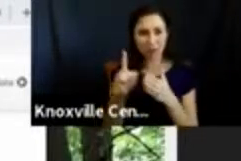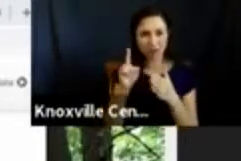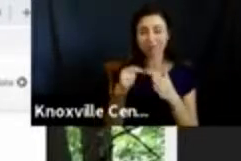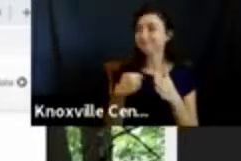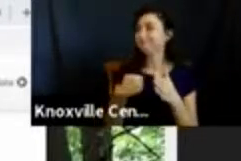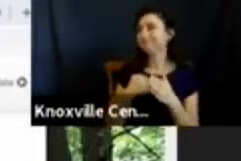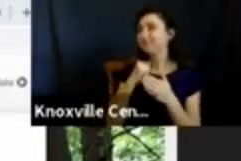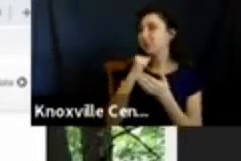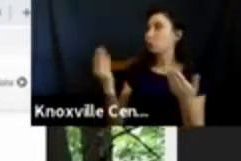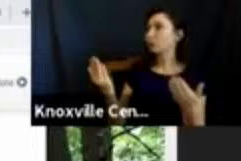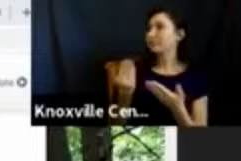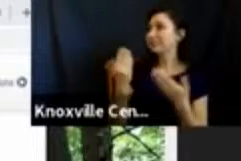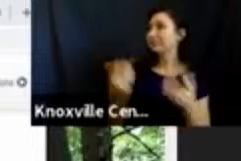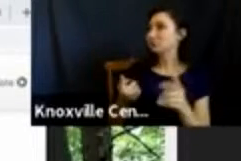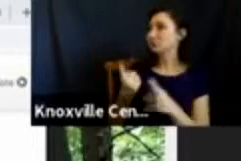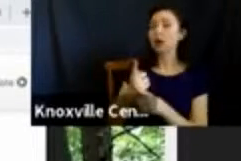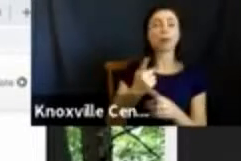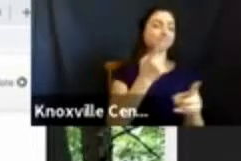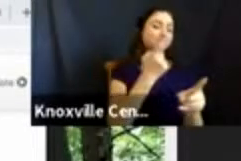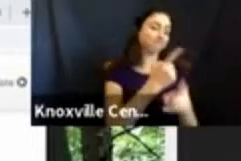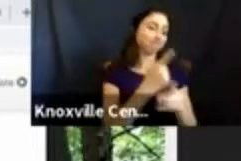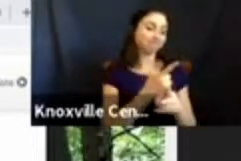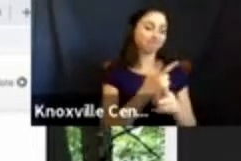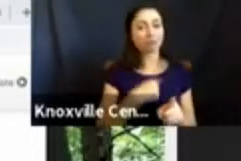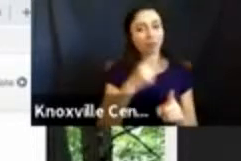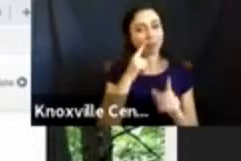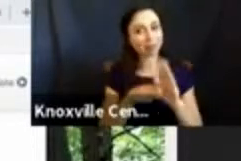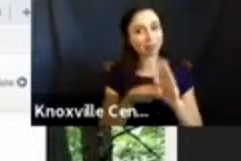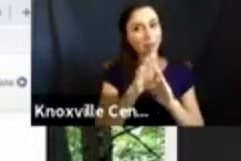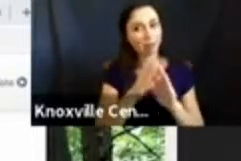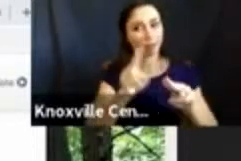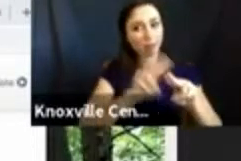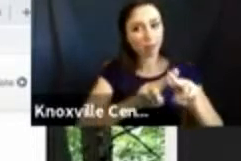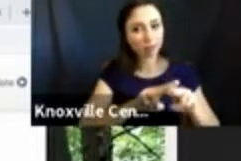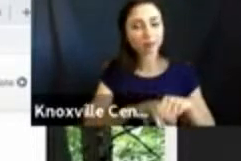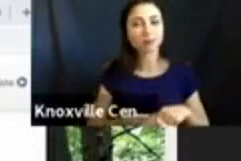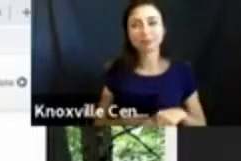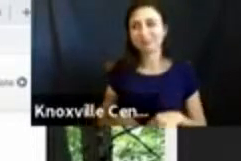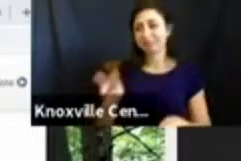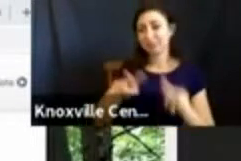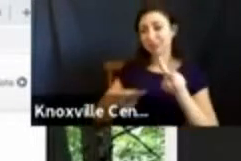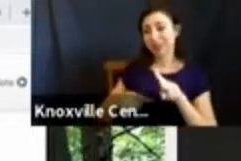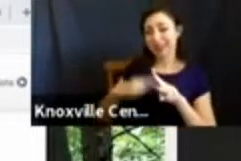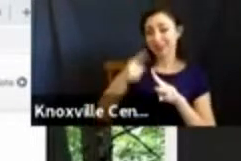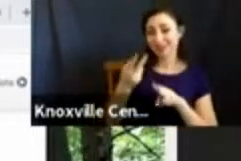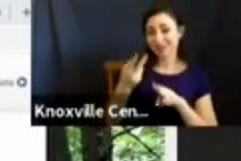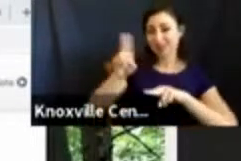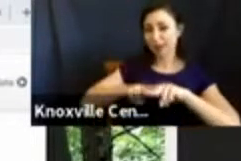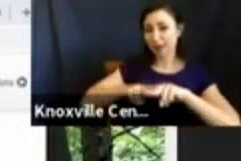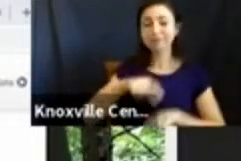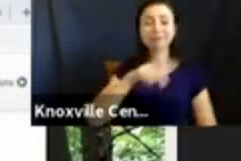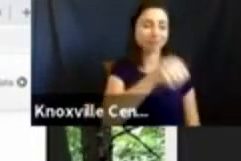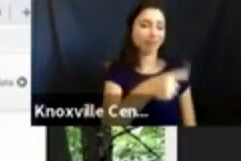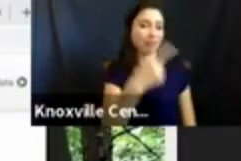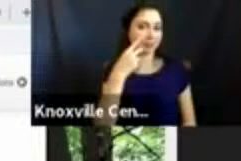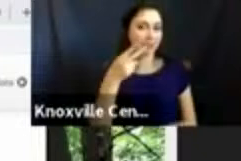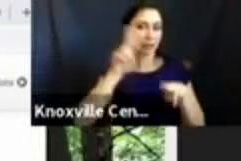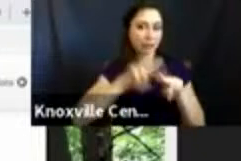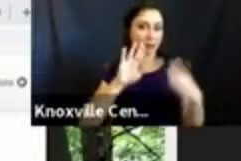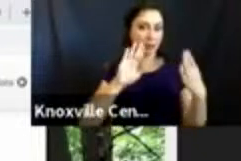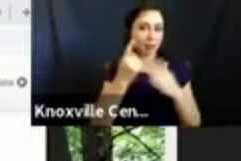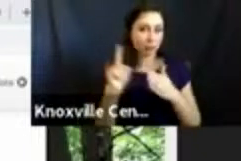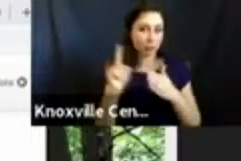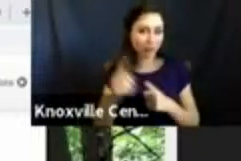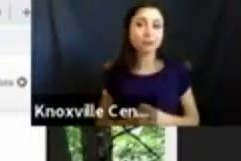here. That's right. Okay. I think it's up though. I do too. Looking at it, I would guess it's up. I think that's up from last week. The second